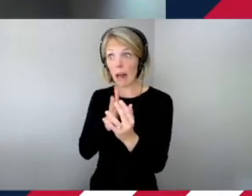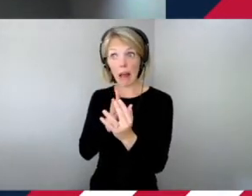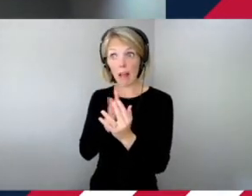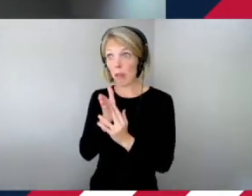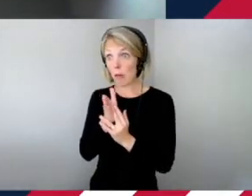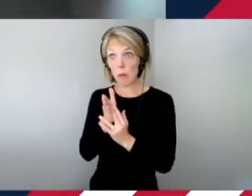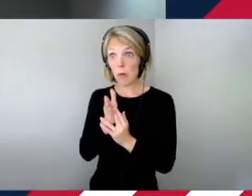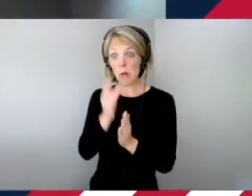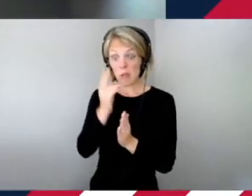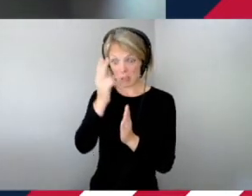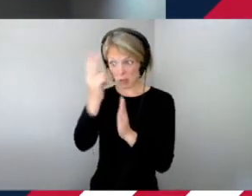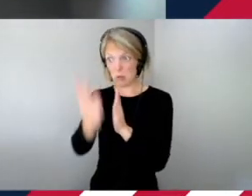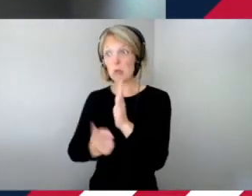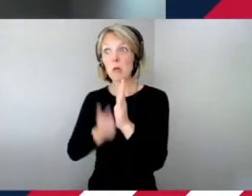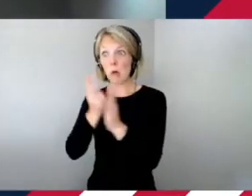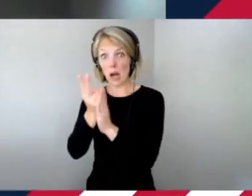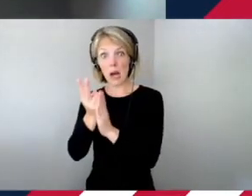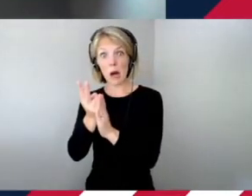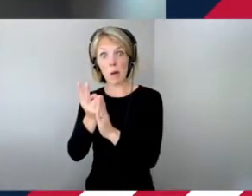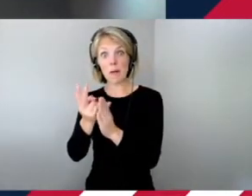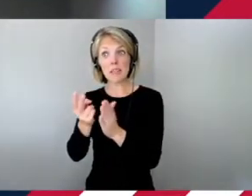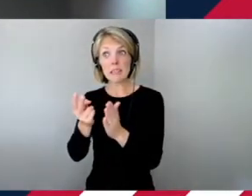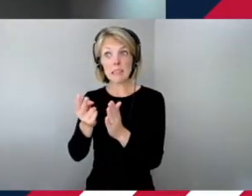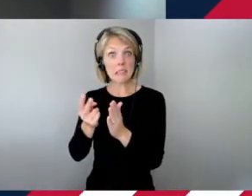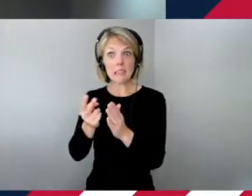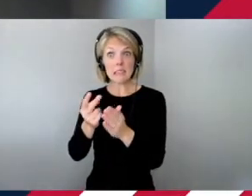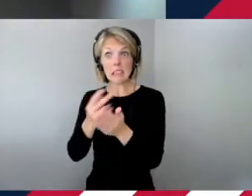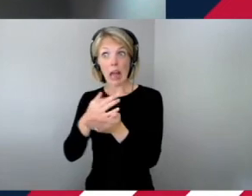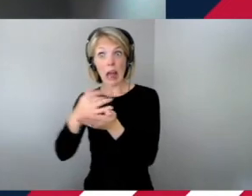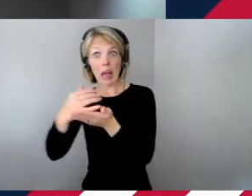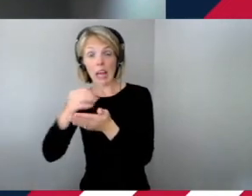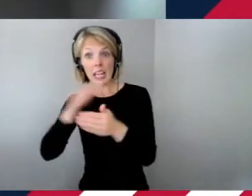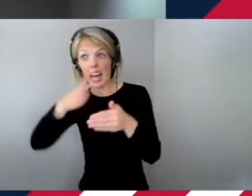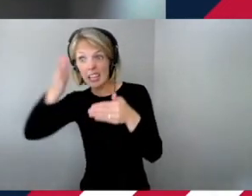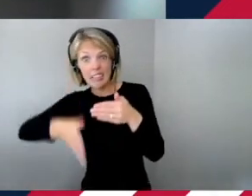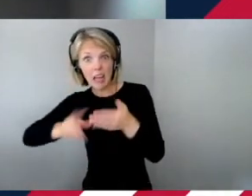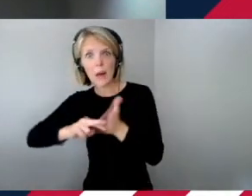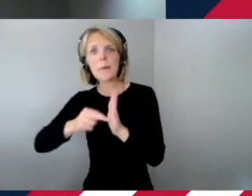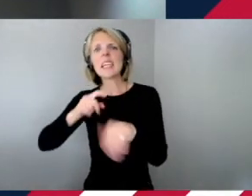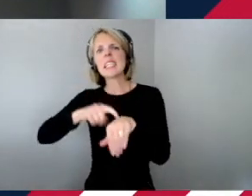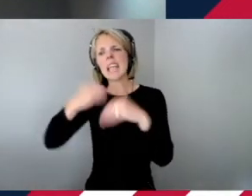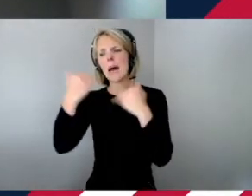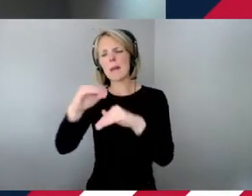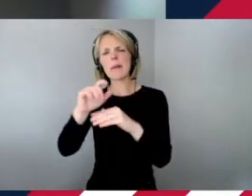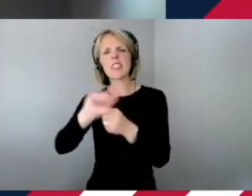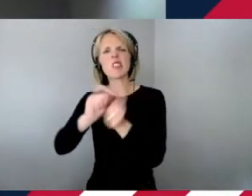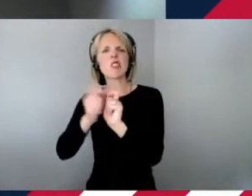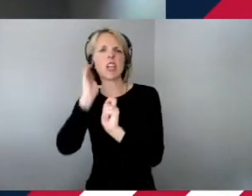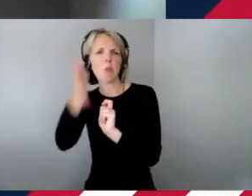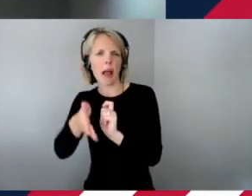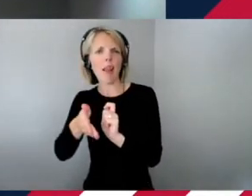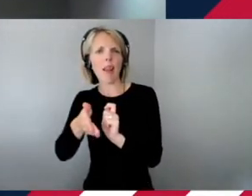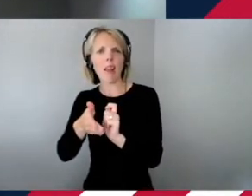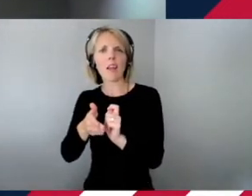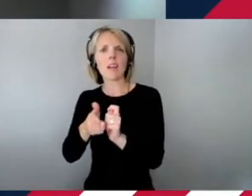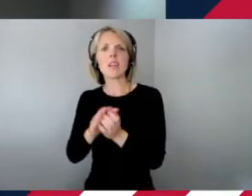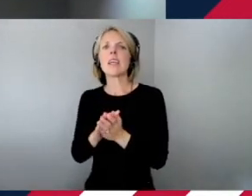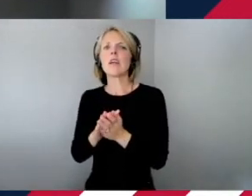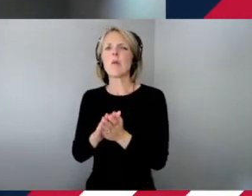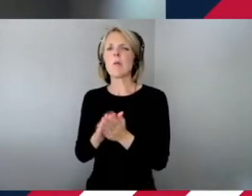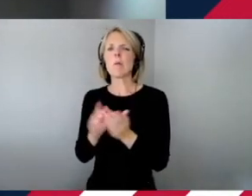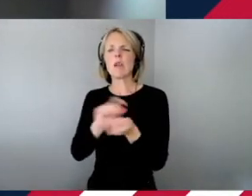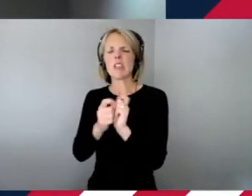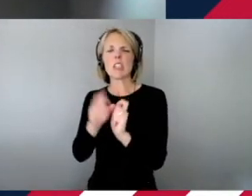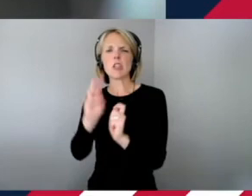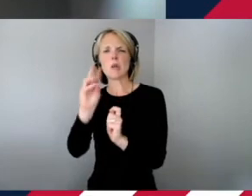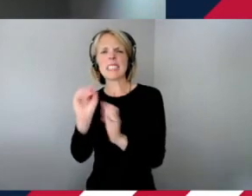hours, the time limitations will change, and they will be reduced to 60 seconds for